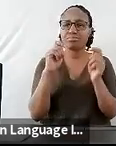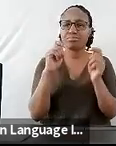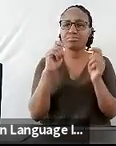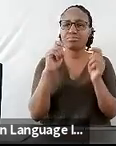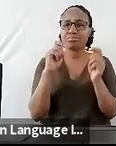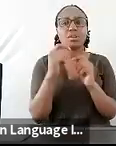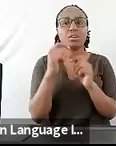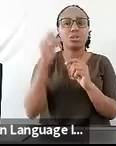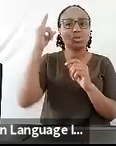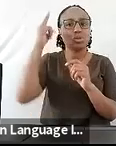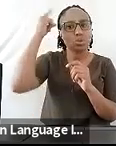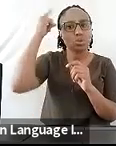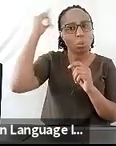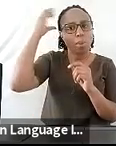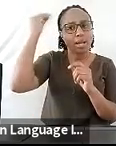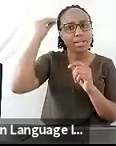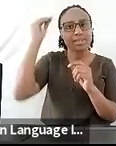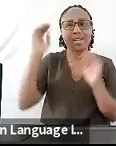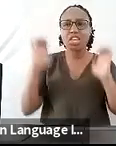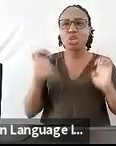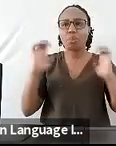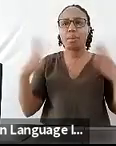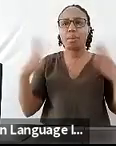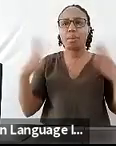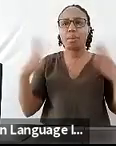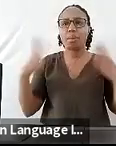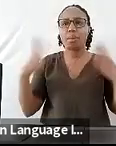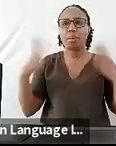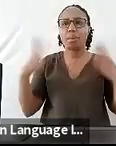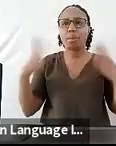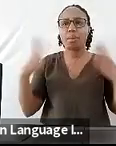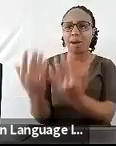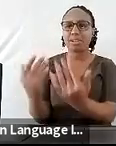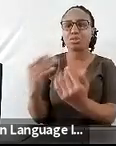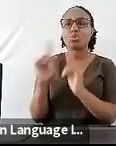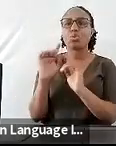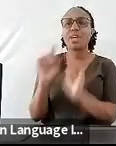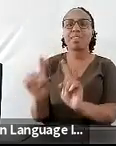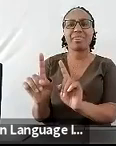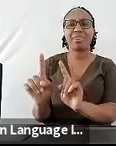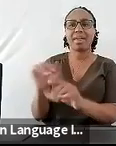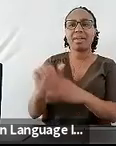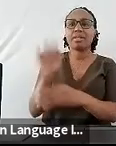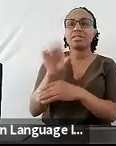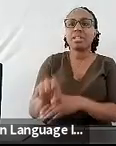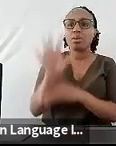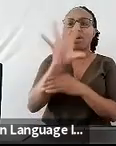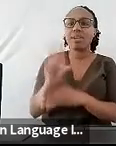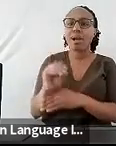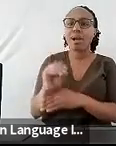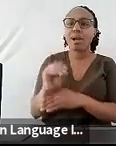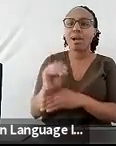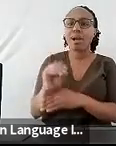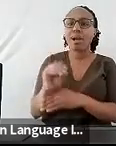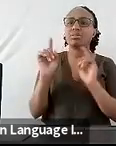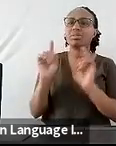death in South Africa and people were dying in the Sahara and people were dying in the Mediterranean Sea. And